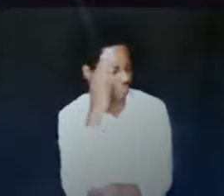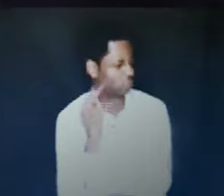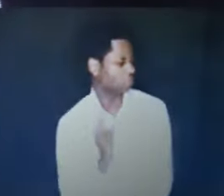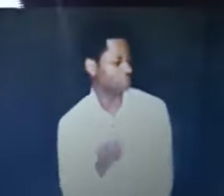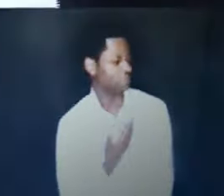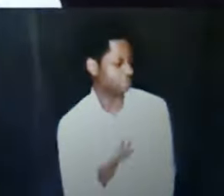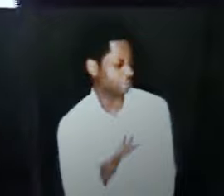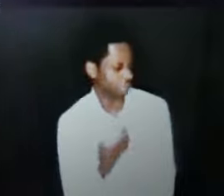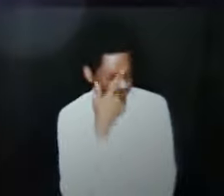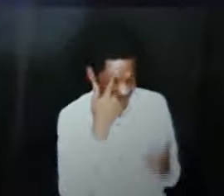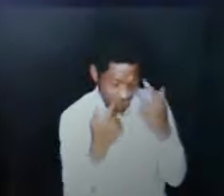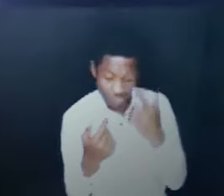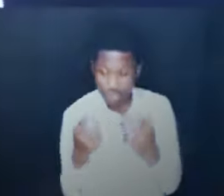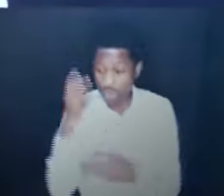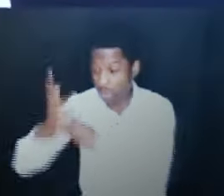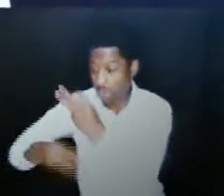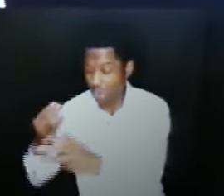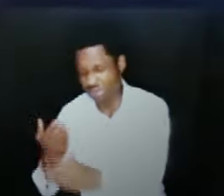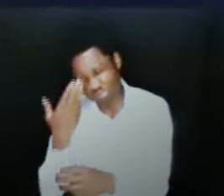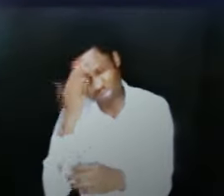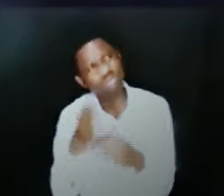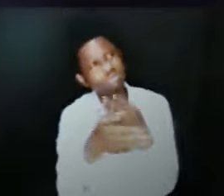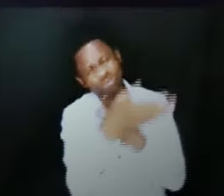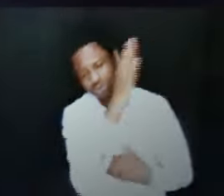that it does not know him.